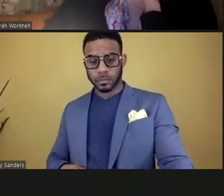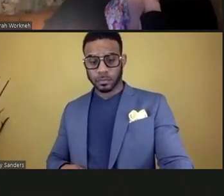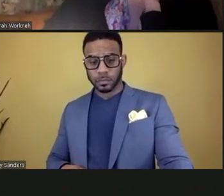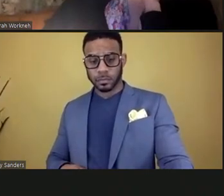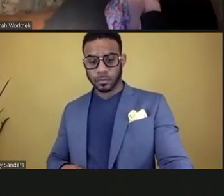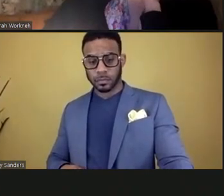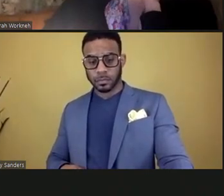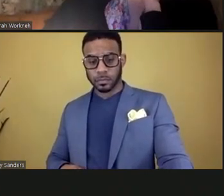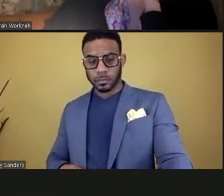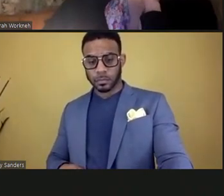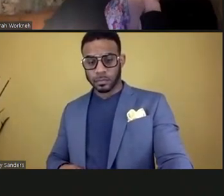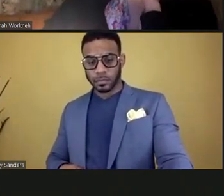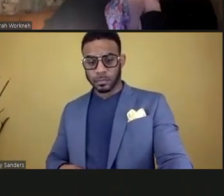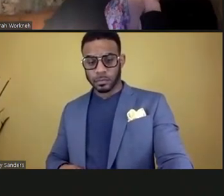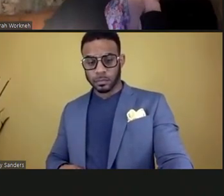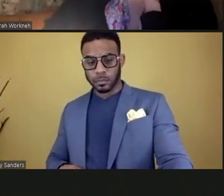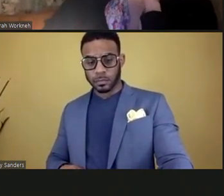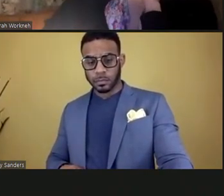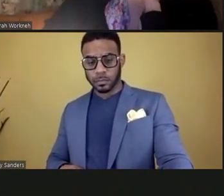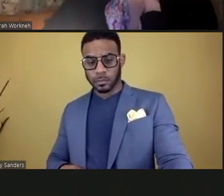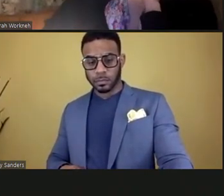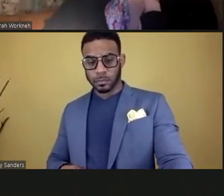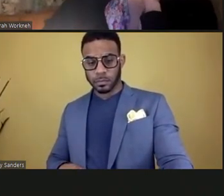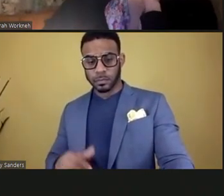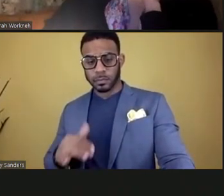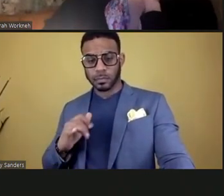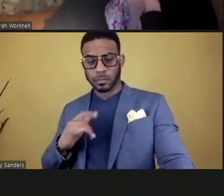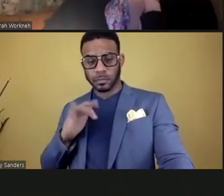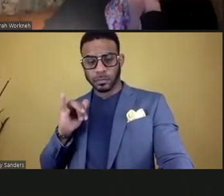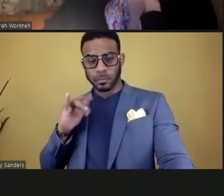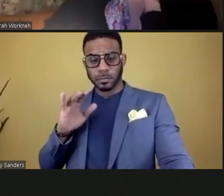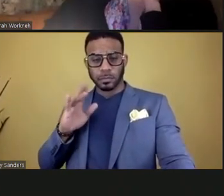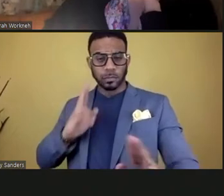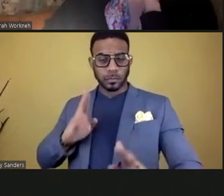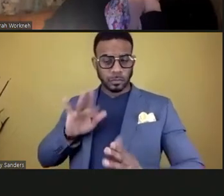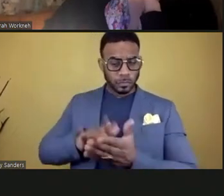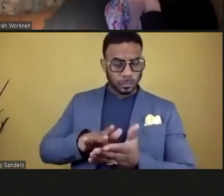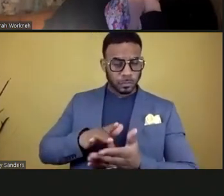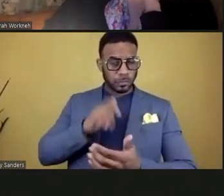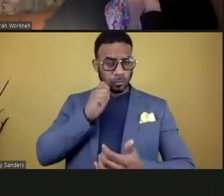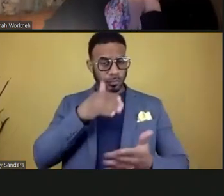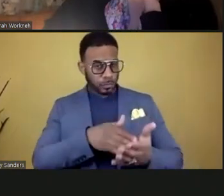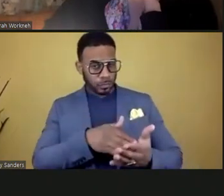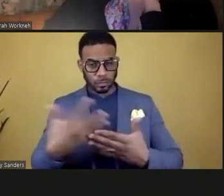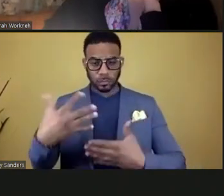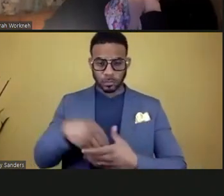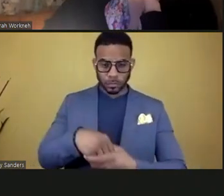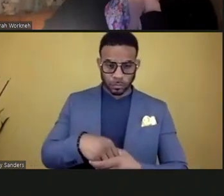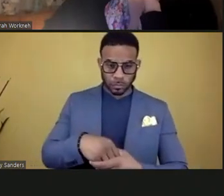your understanding and meaning making around things like human-centered, around racism, around inclusion.